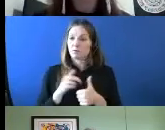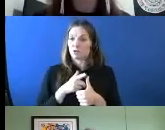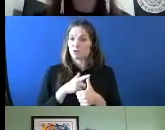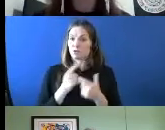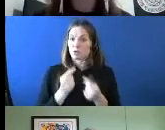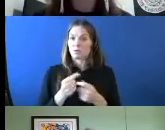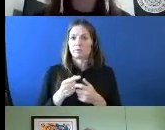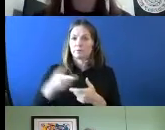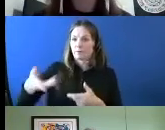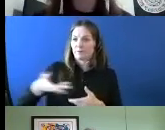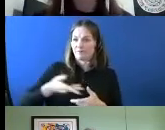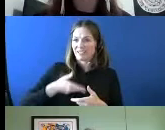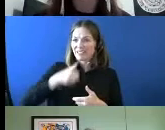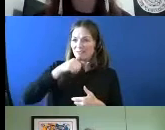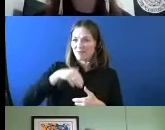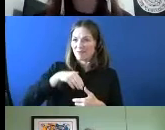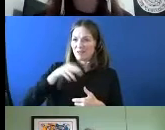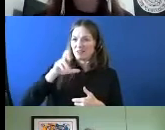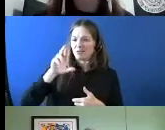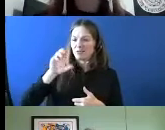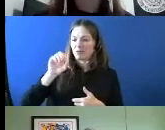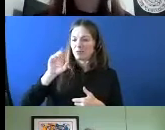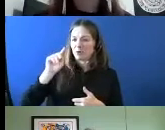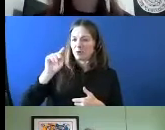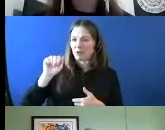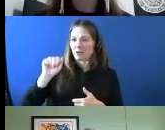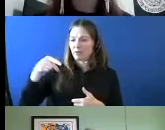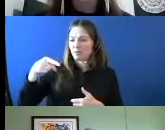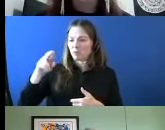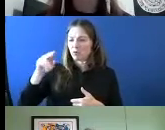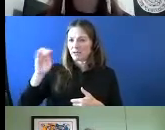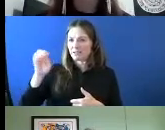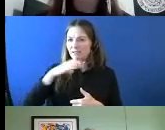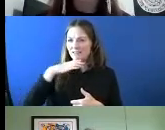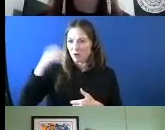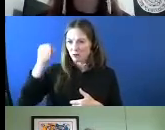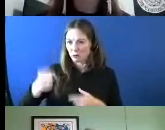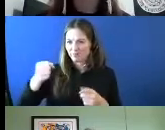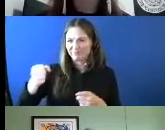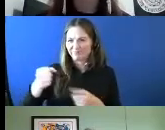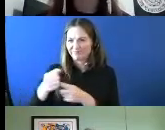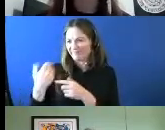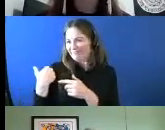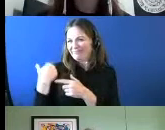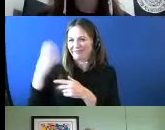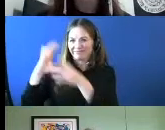Roberta Price, who you've seen throughout this summit. You know, she's someone that we've had a close relationship with